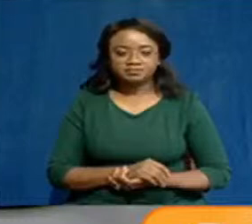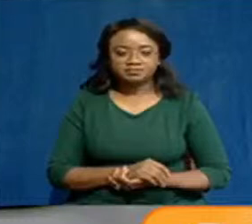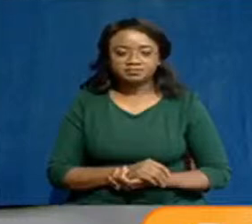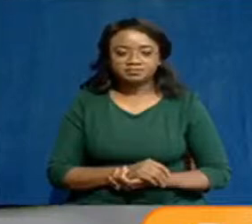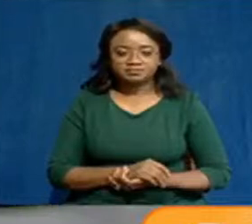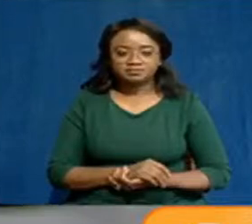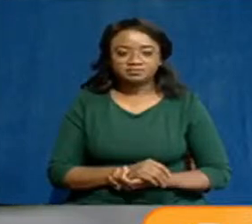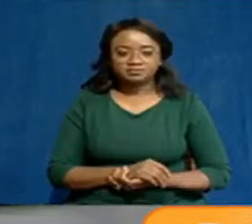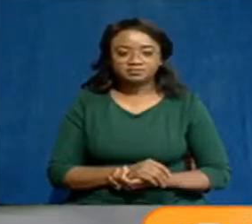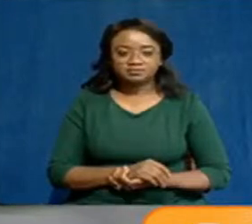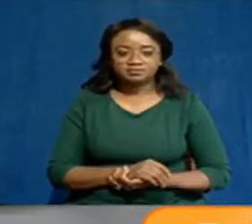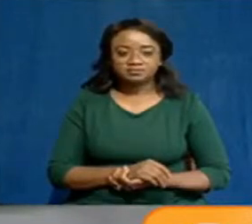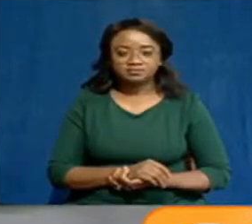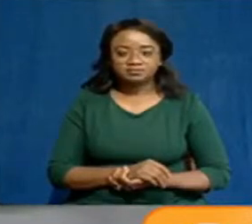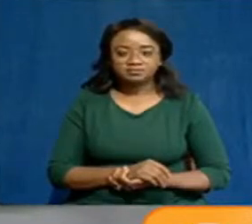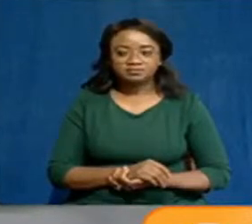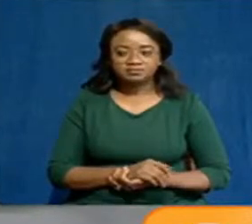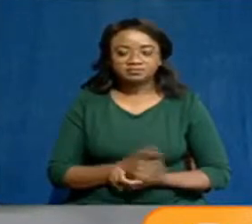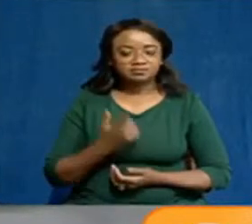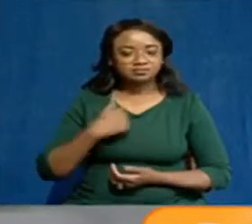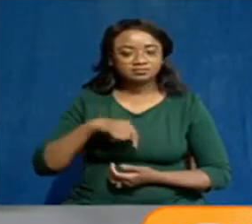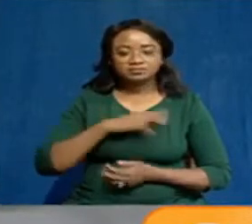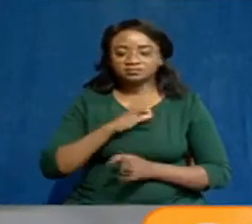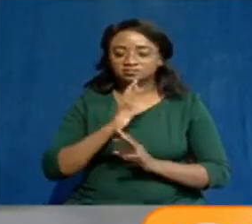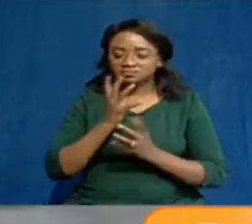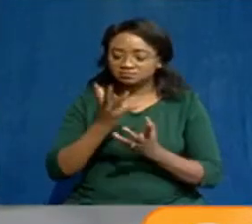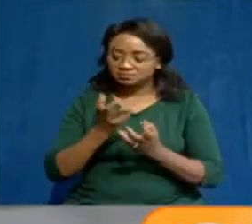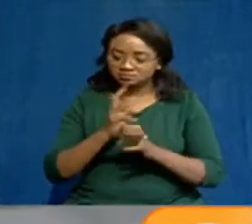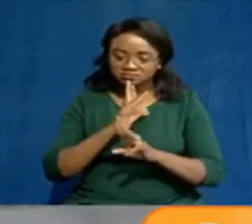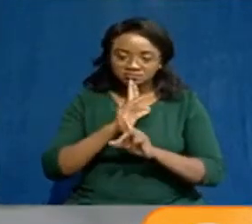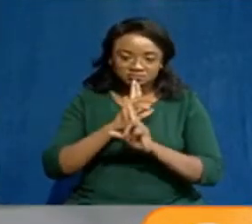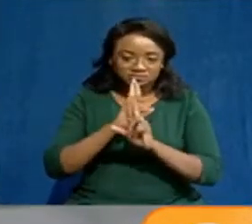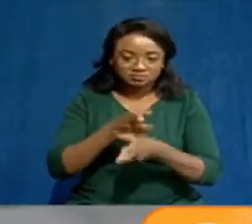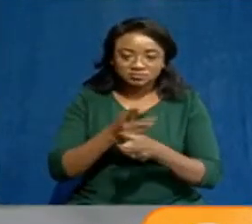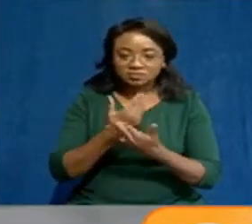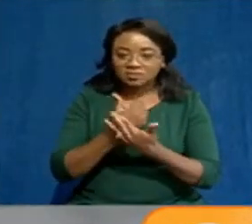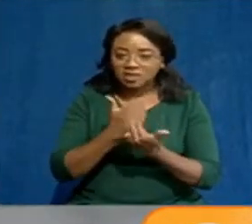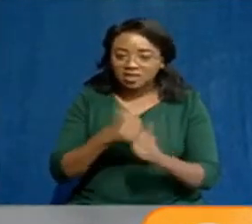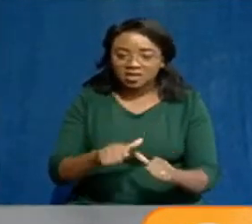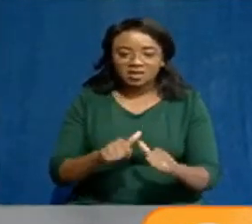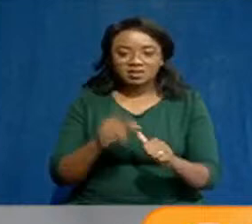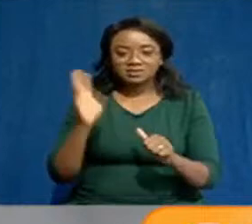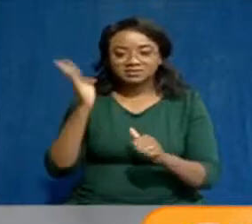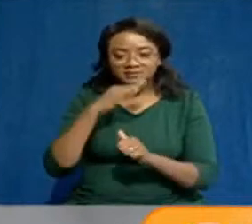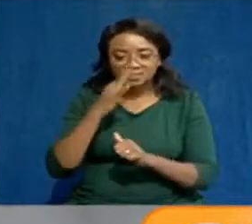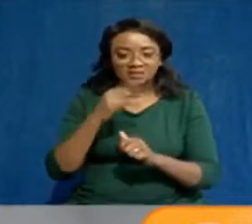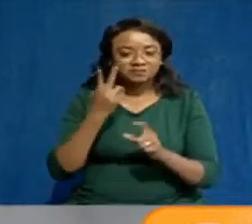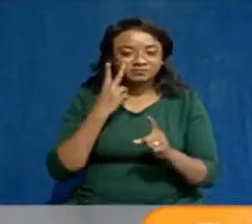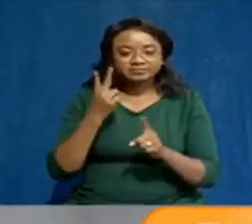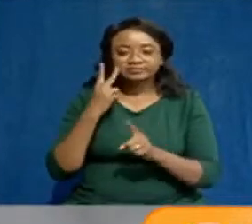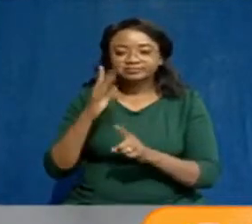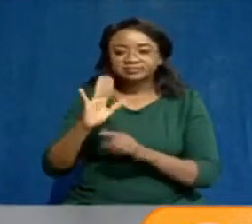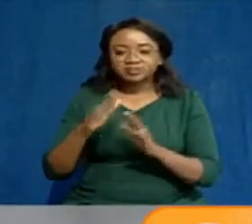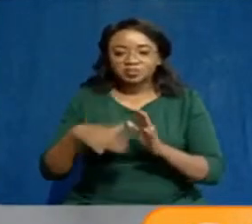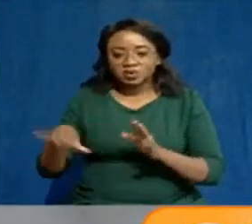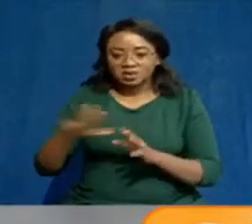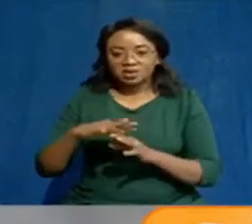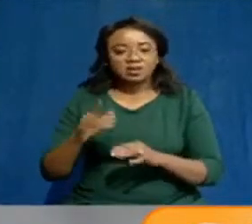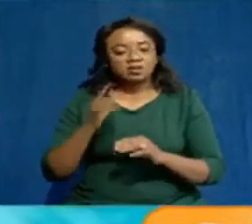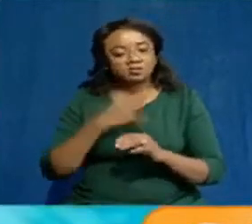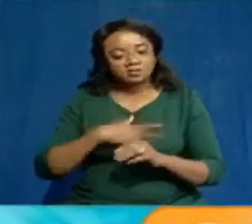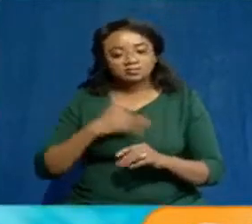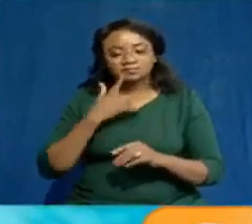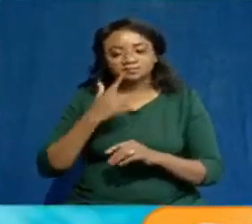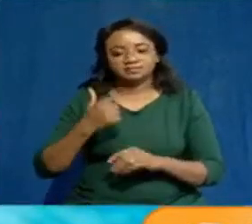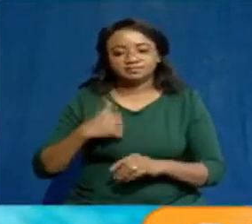Let's all report. Any incidents, any waste that is lying in your neighborhood, just tell us so